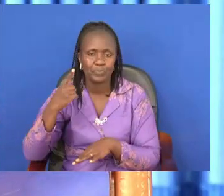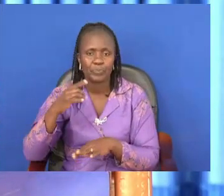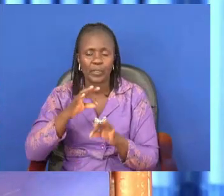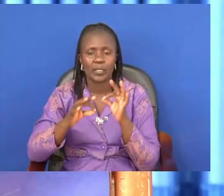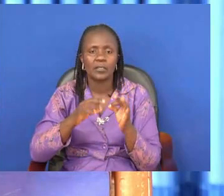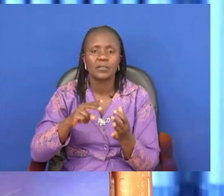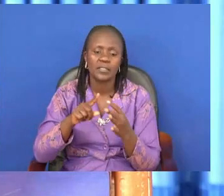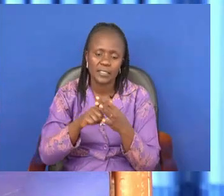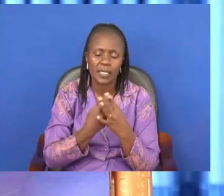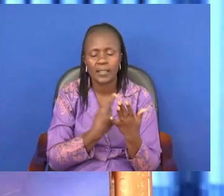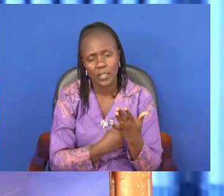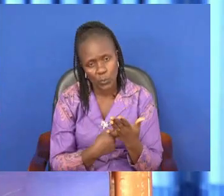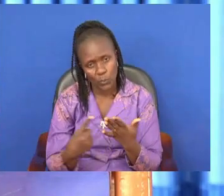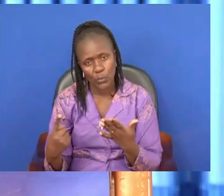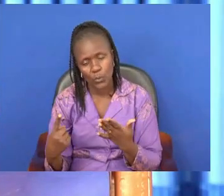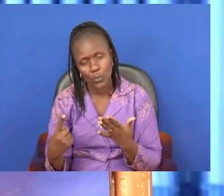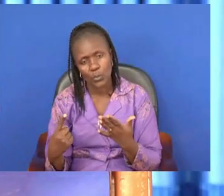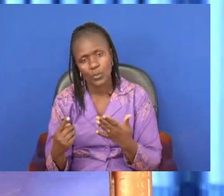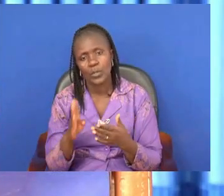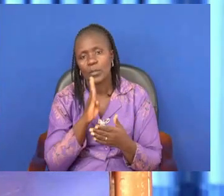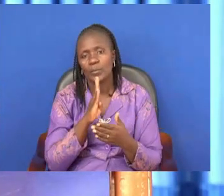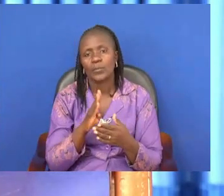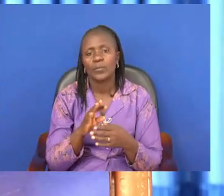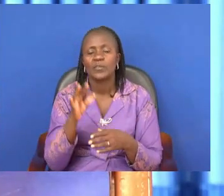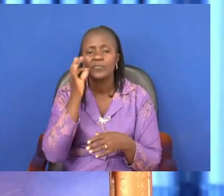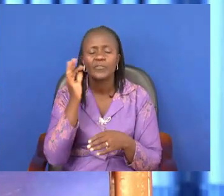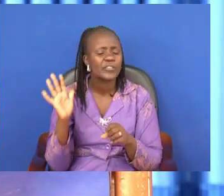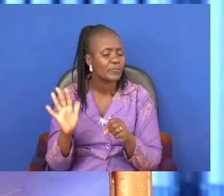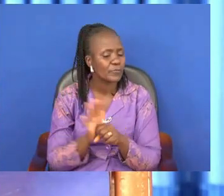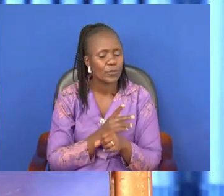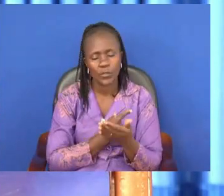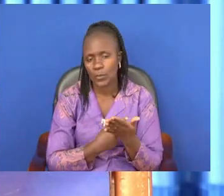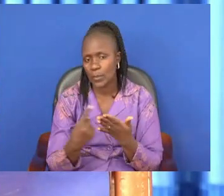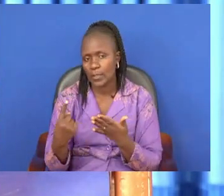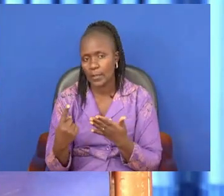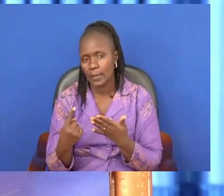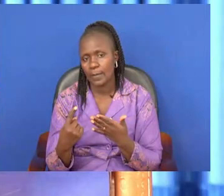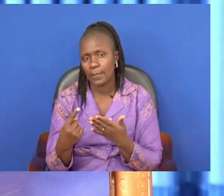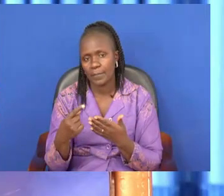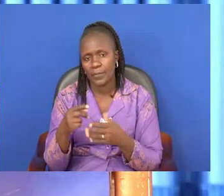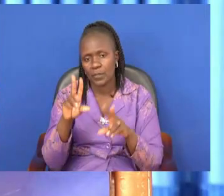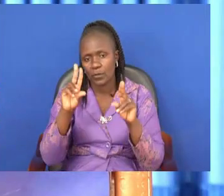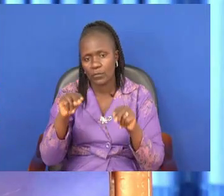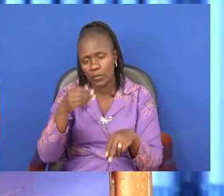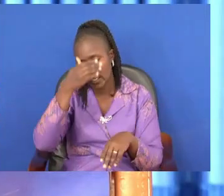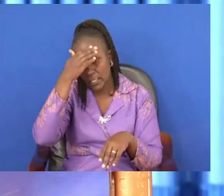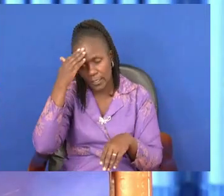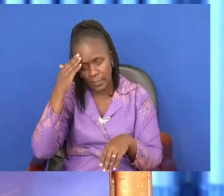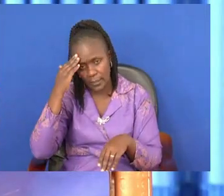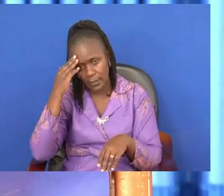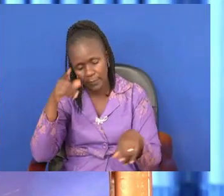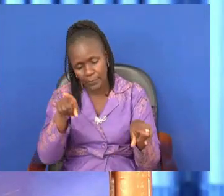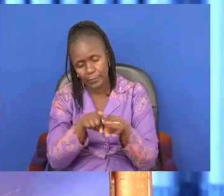Even as you start the week, may it be a fruitful week. And don't forget that we are